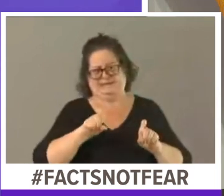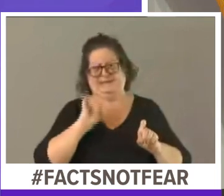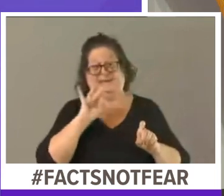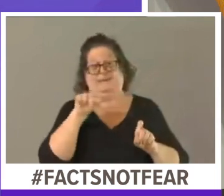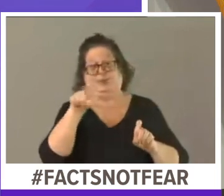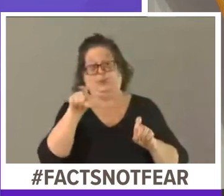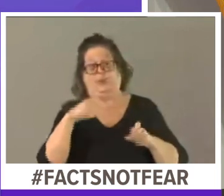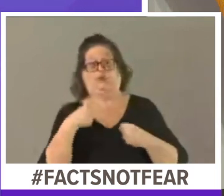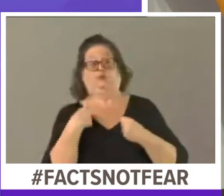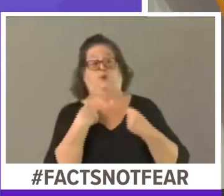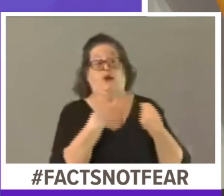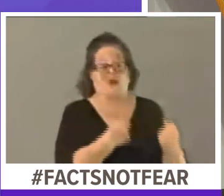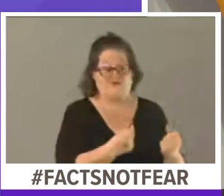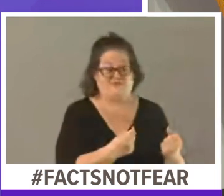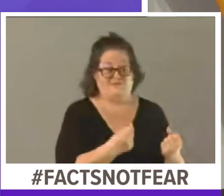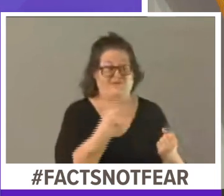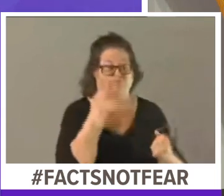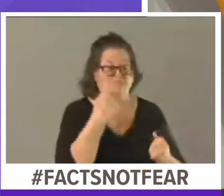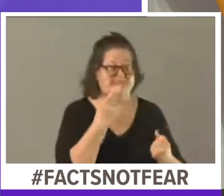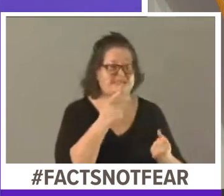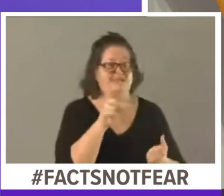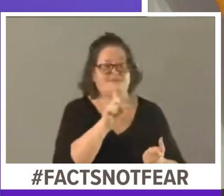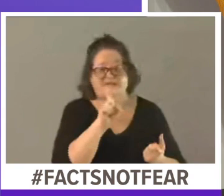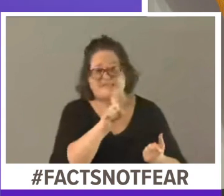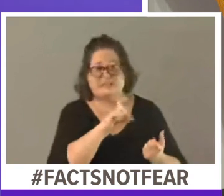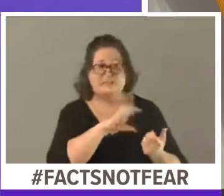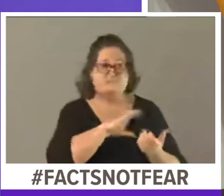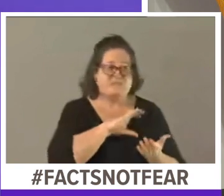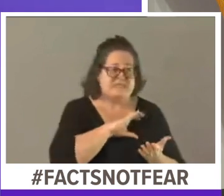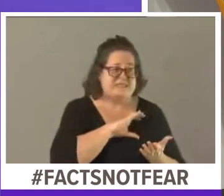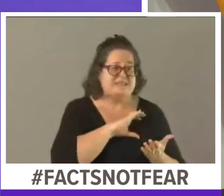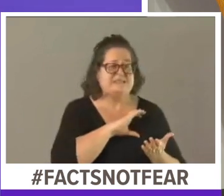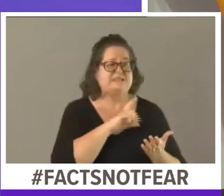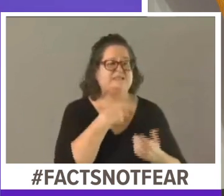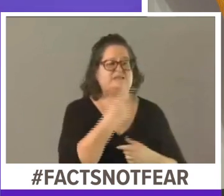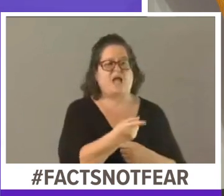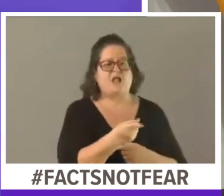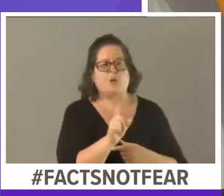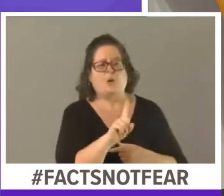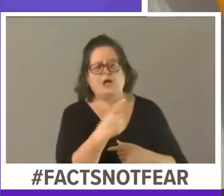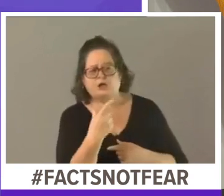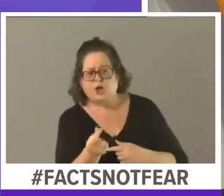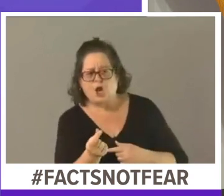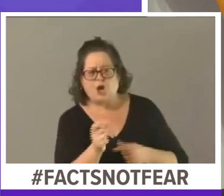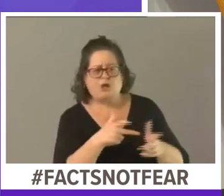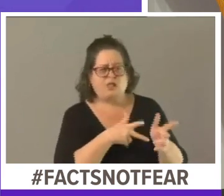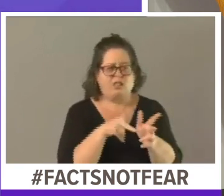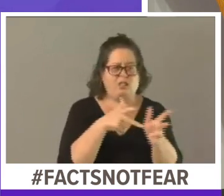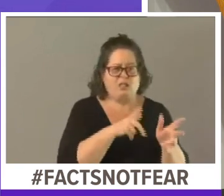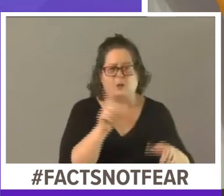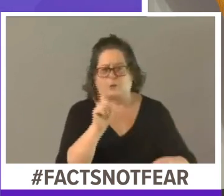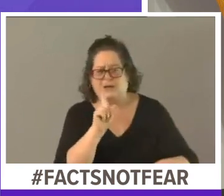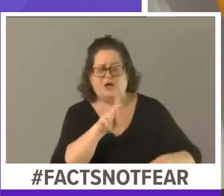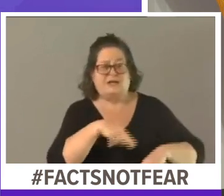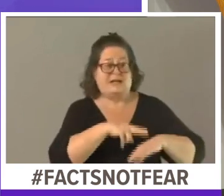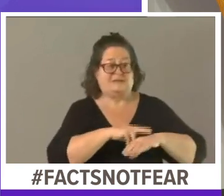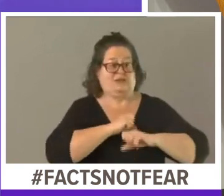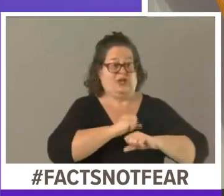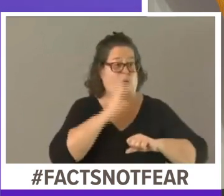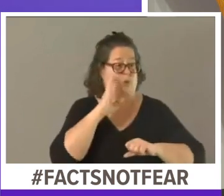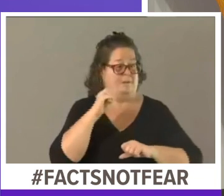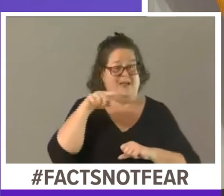and law enforcement folks doing traffic control along with some National Guardsmen. Some of our National Guardsmen will be assisting in registration and